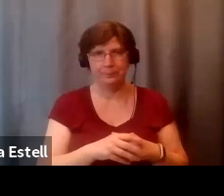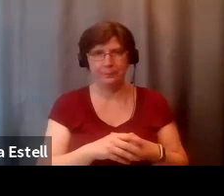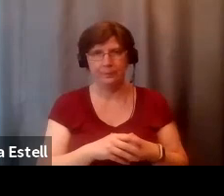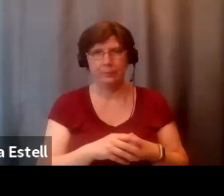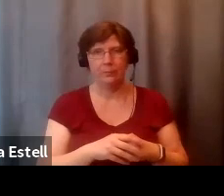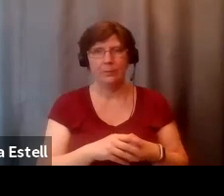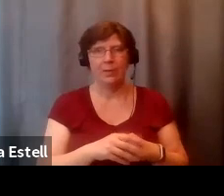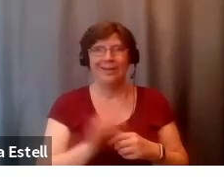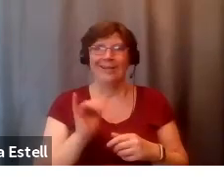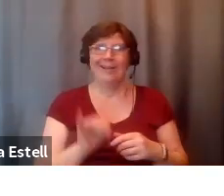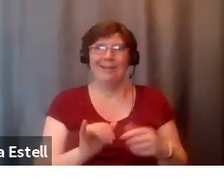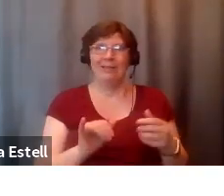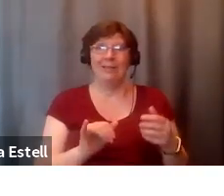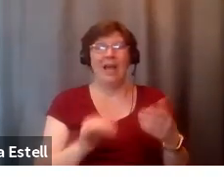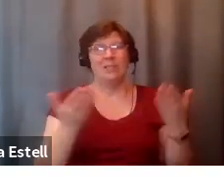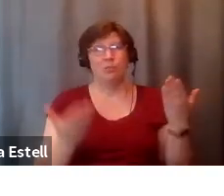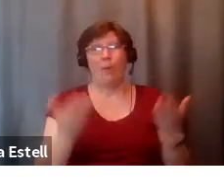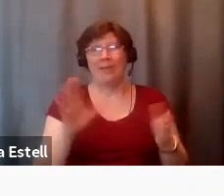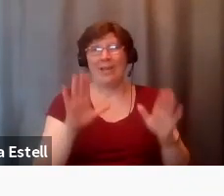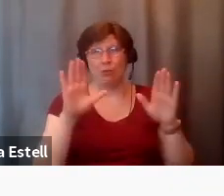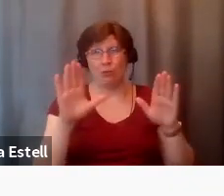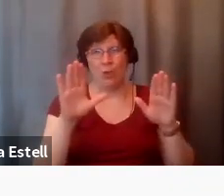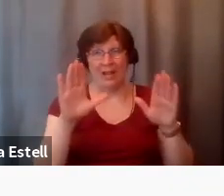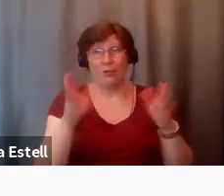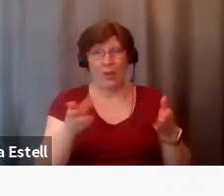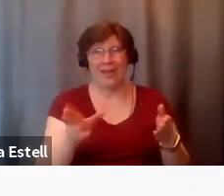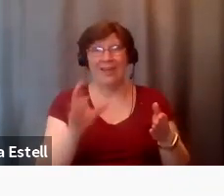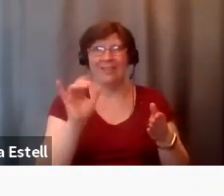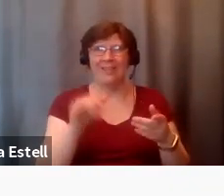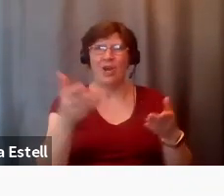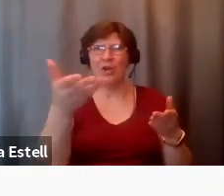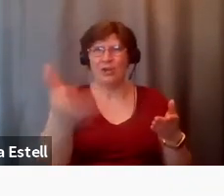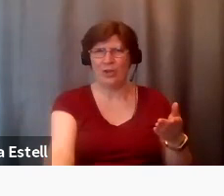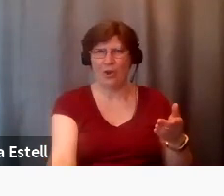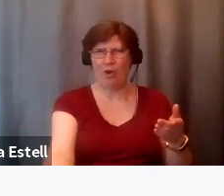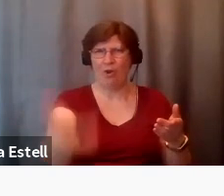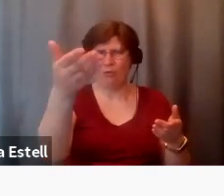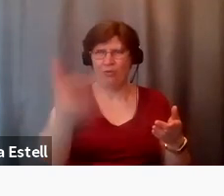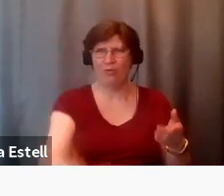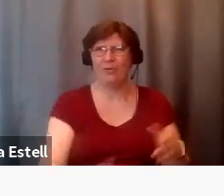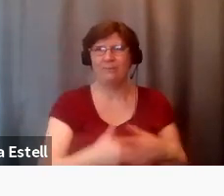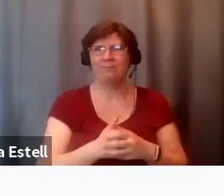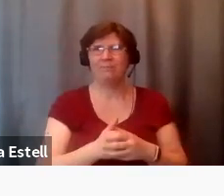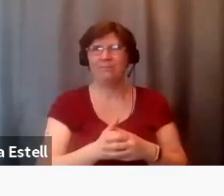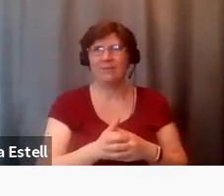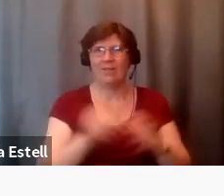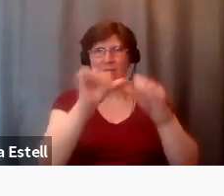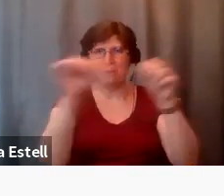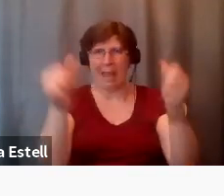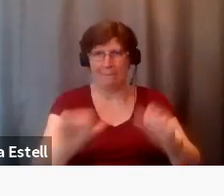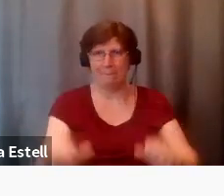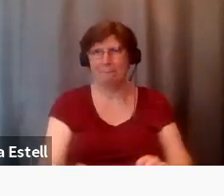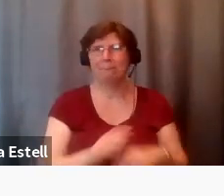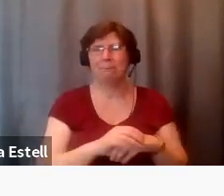That would be probably a great way to, oh, there she goes. So on their website,